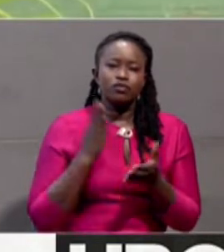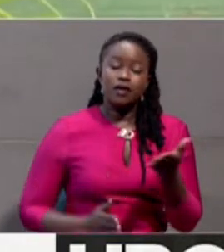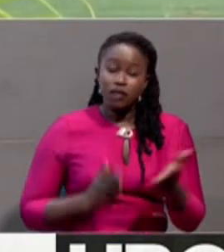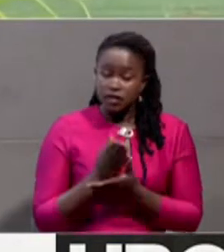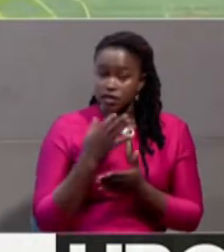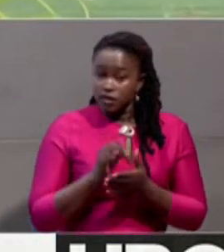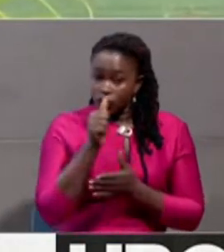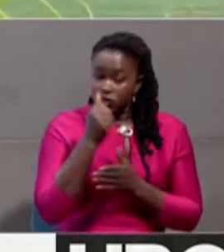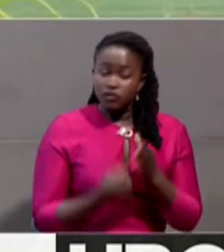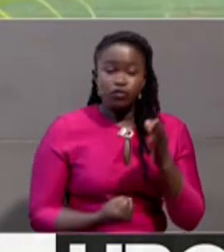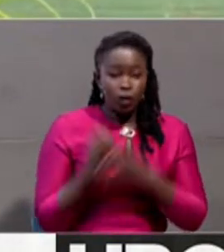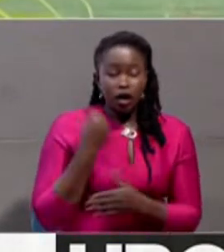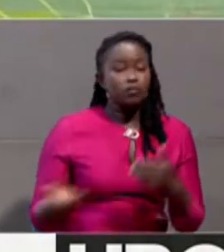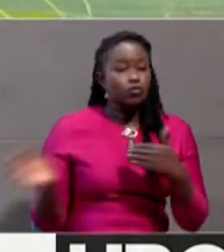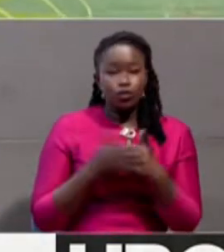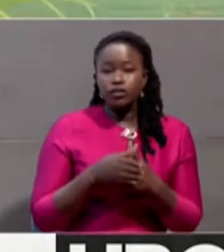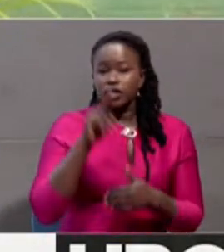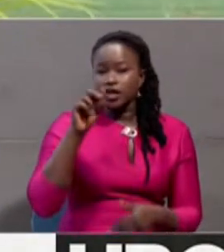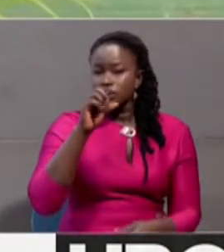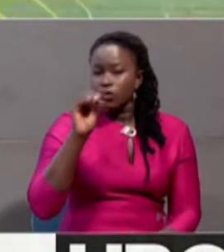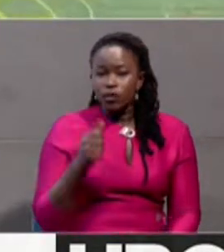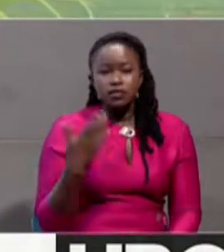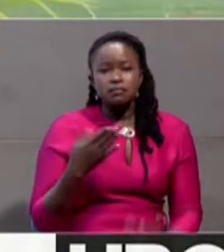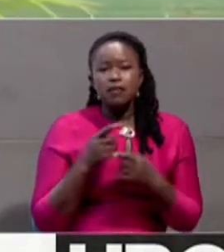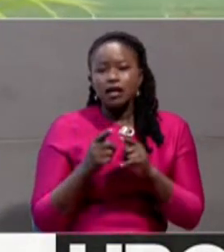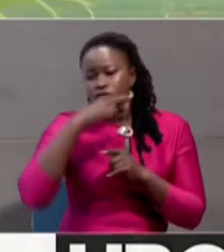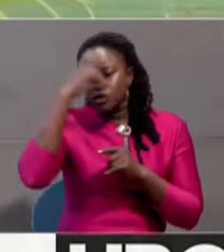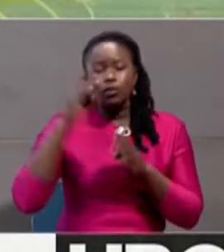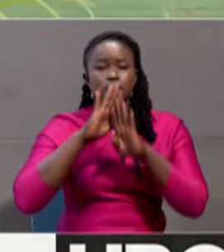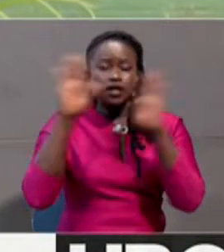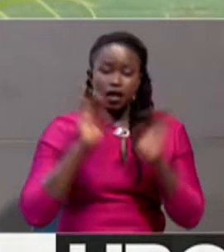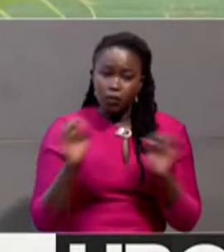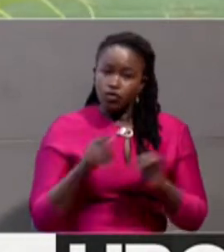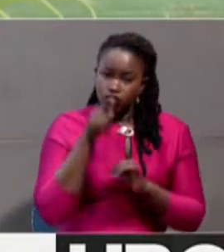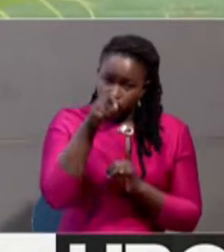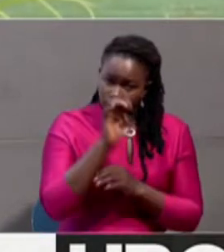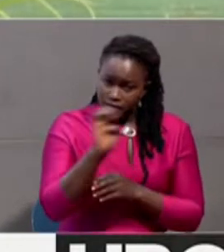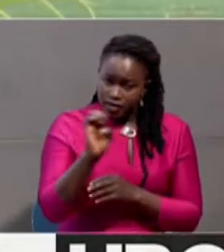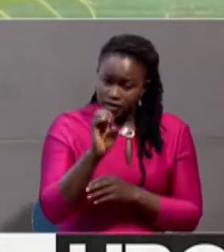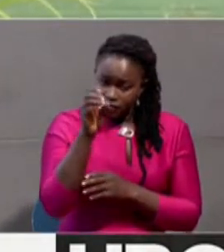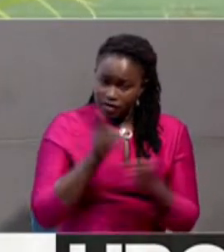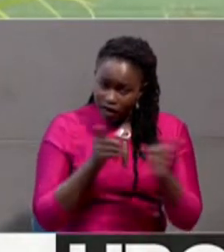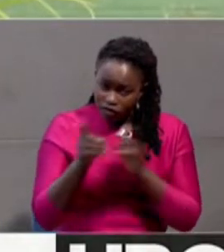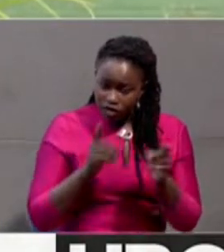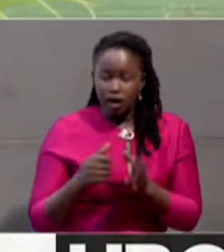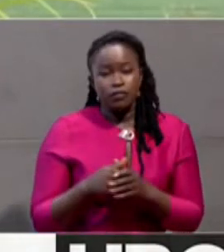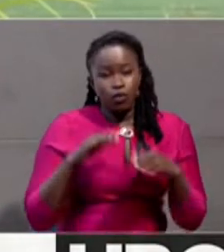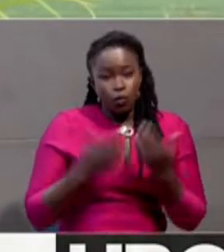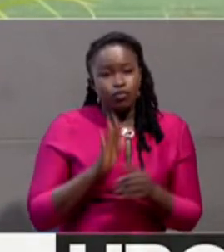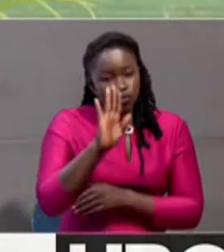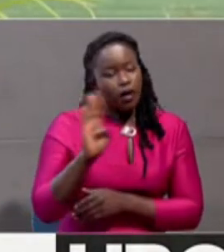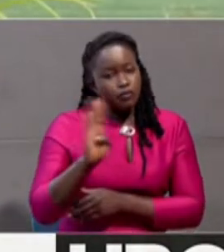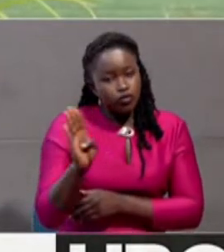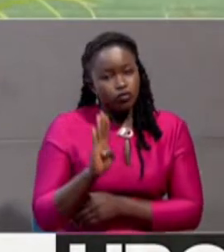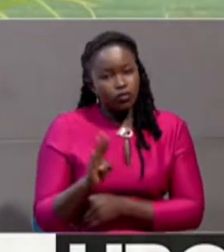and close them without due justification, then you as the executive director personally or your bureau will